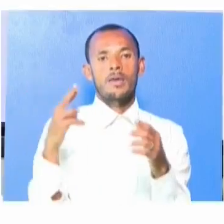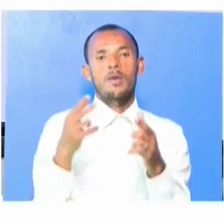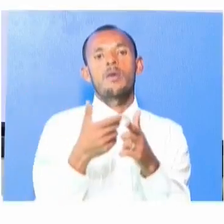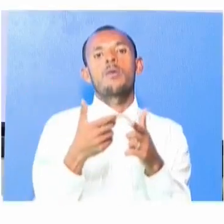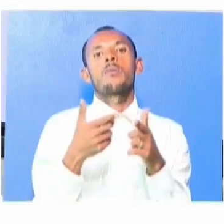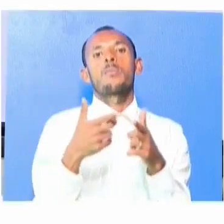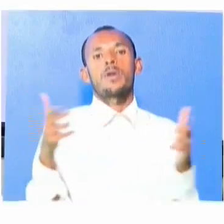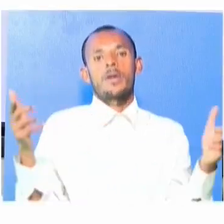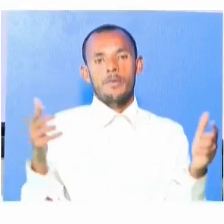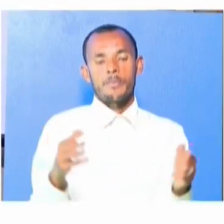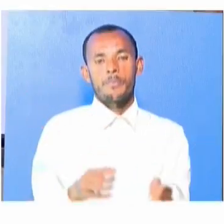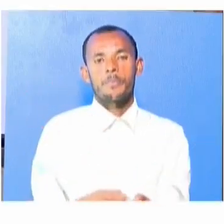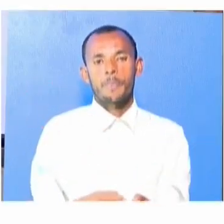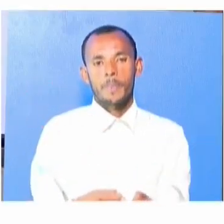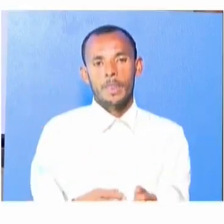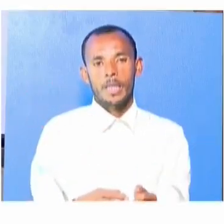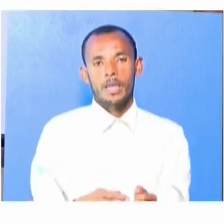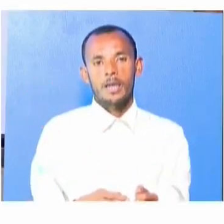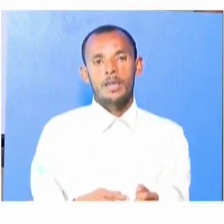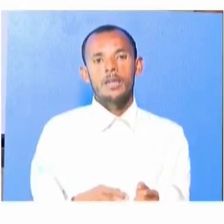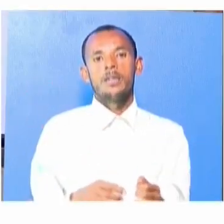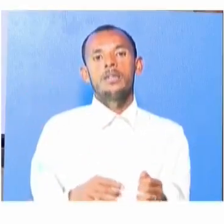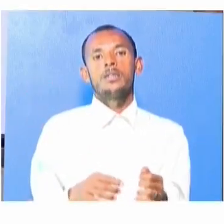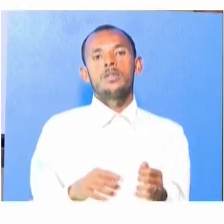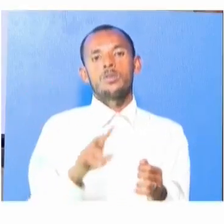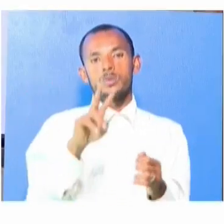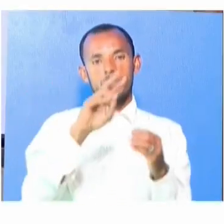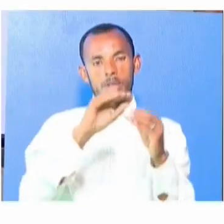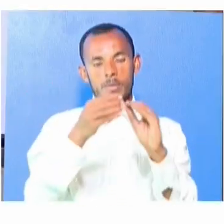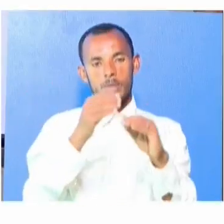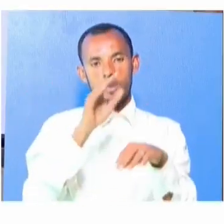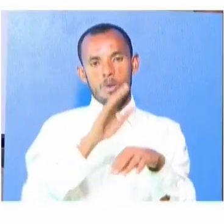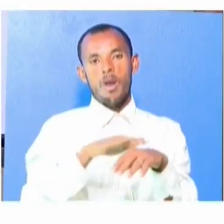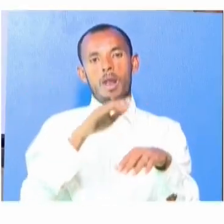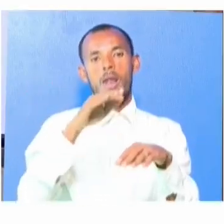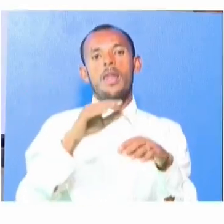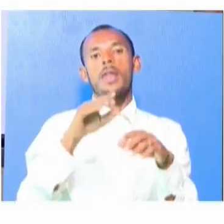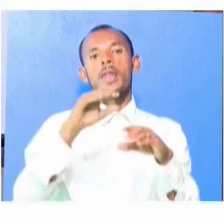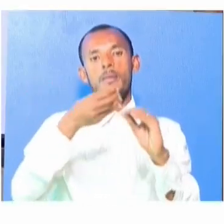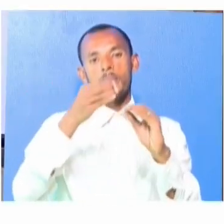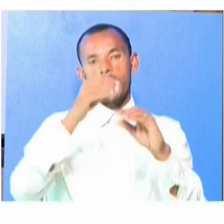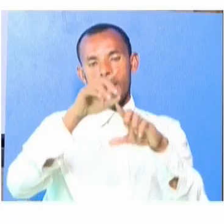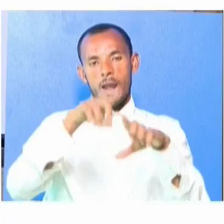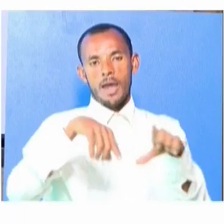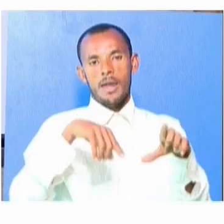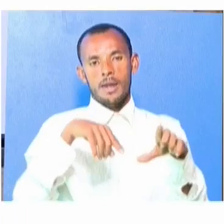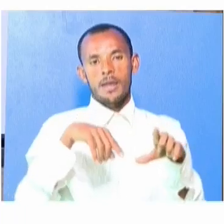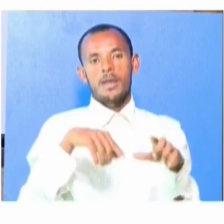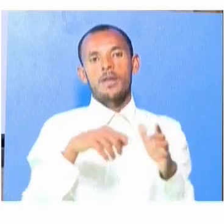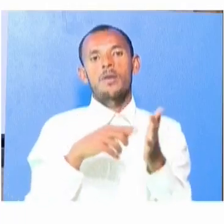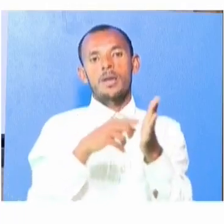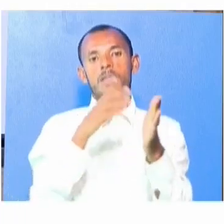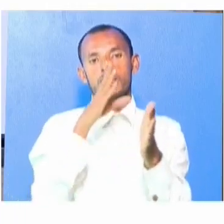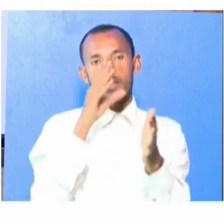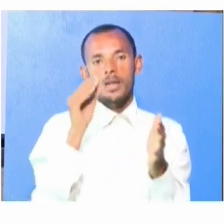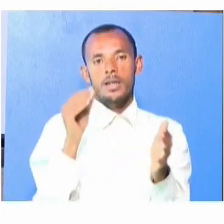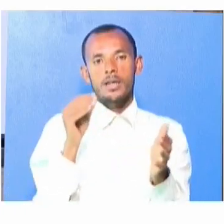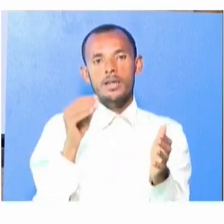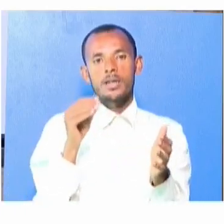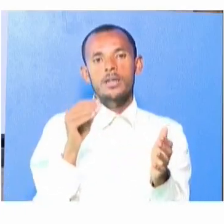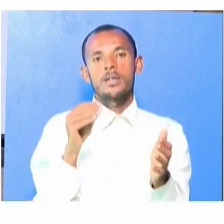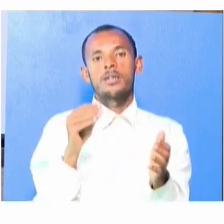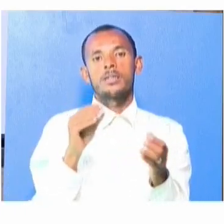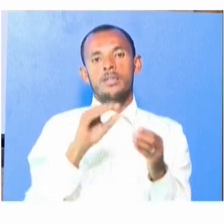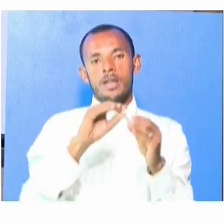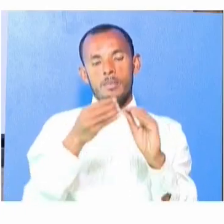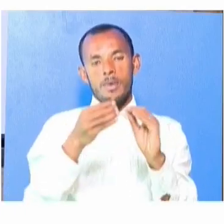to compare two numbers on number line, just locate the numbers on number line. The number